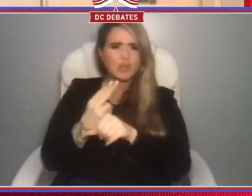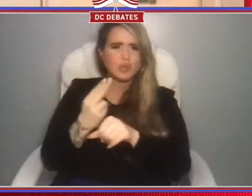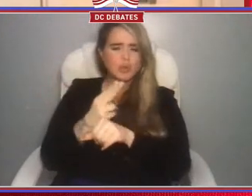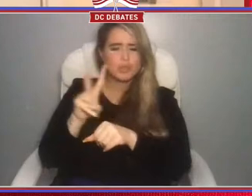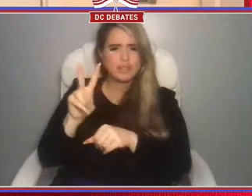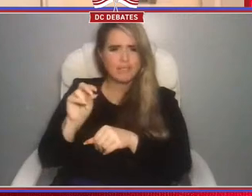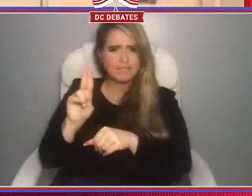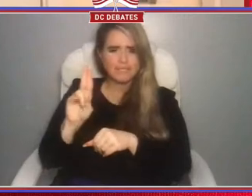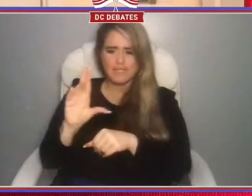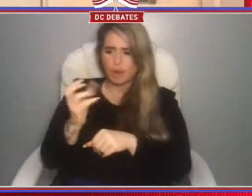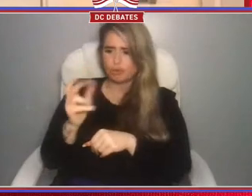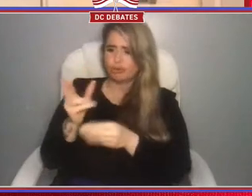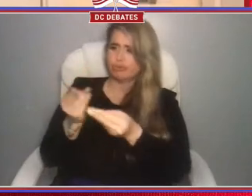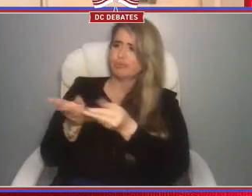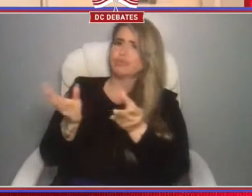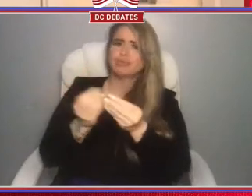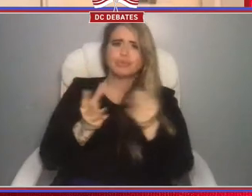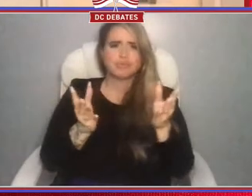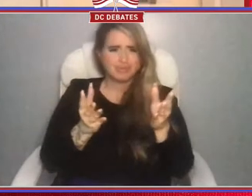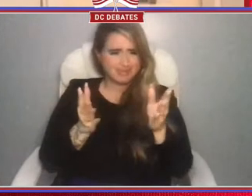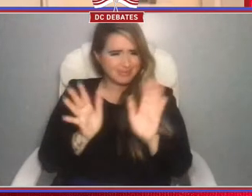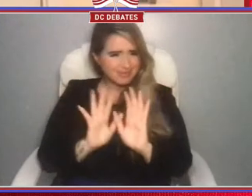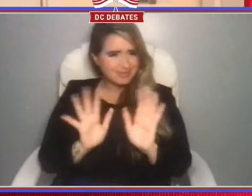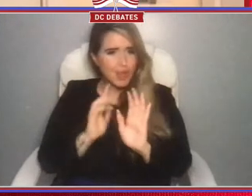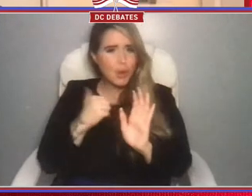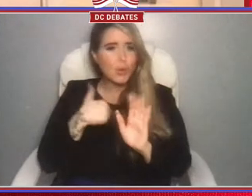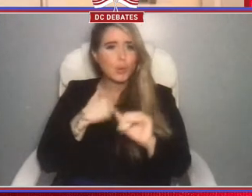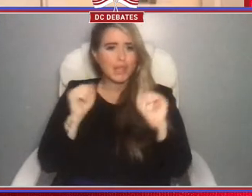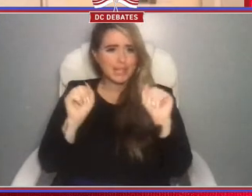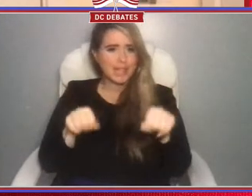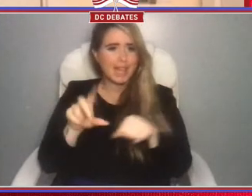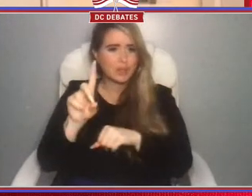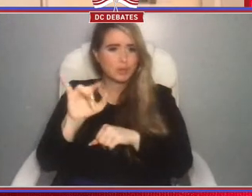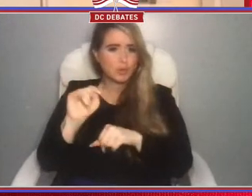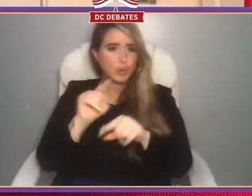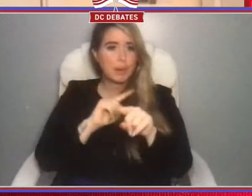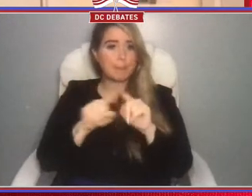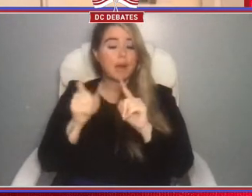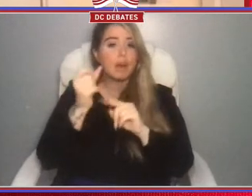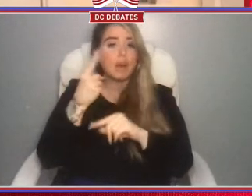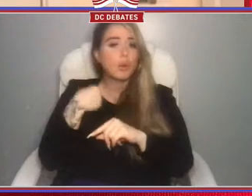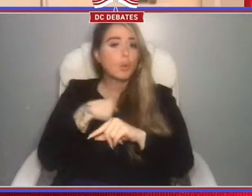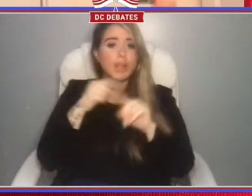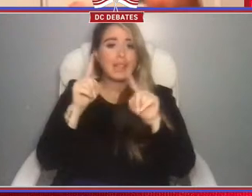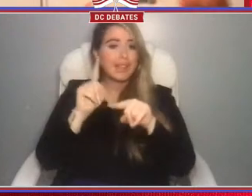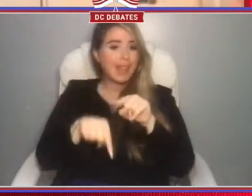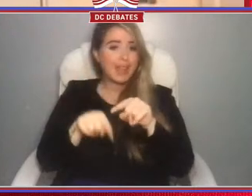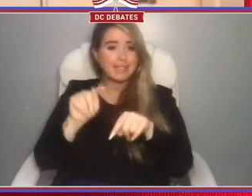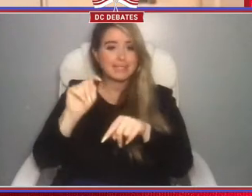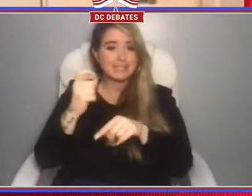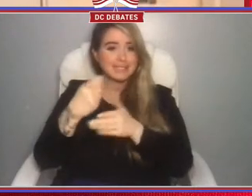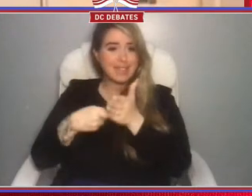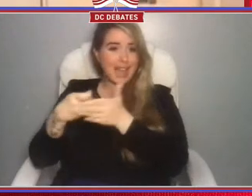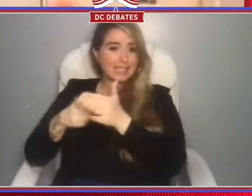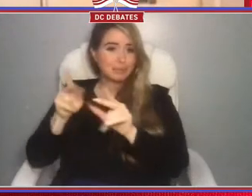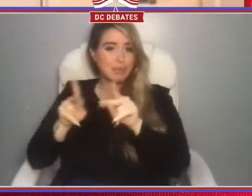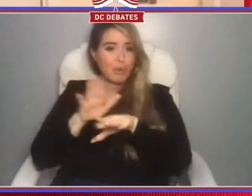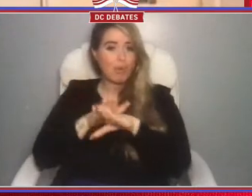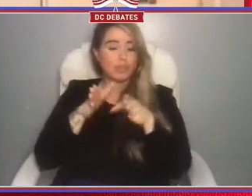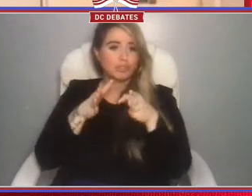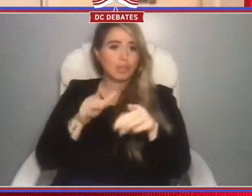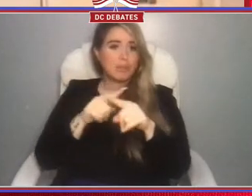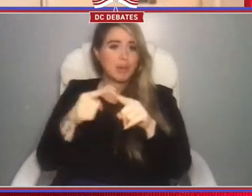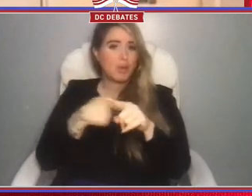or a certain amount of residents. We can do it. But because we're not able to tax folks on our streets, but there's a heavy burden on